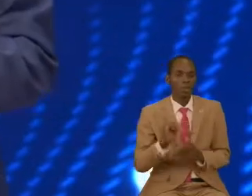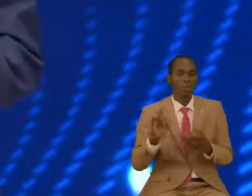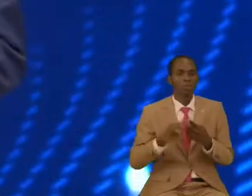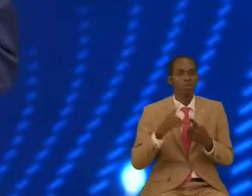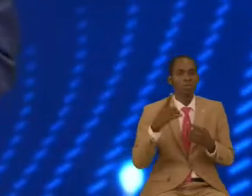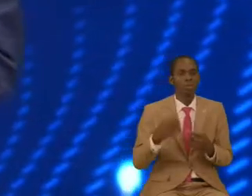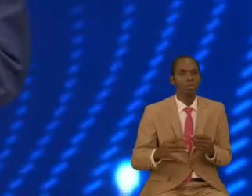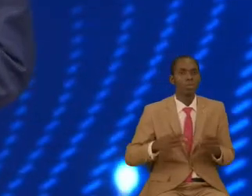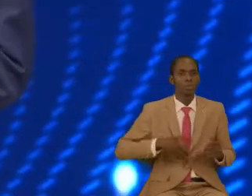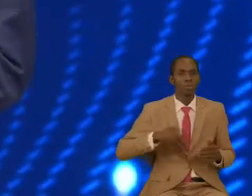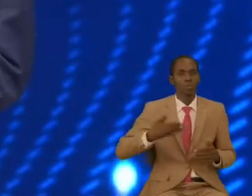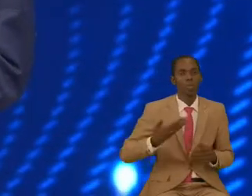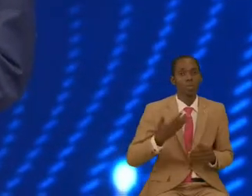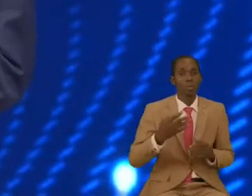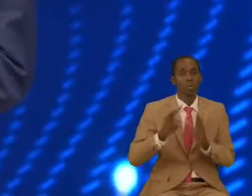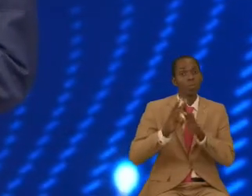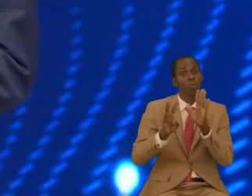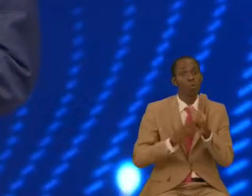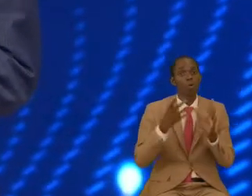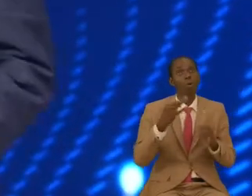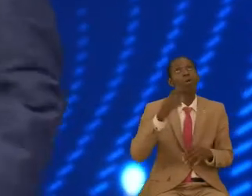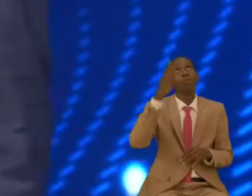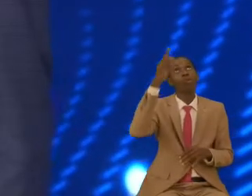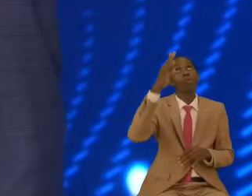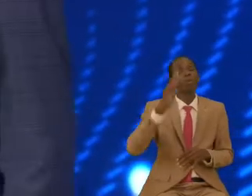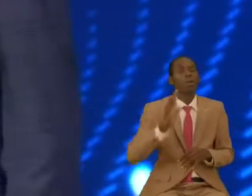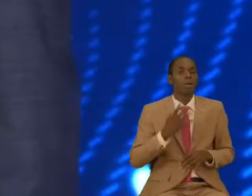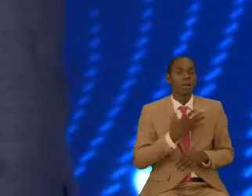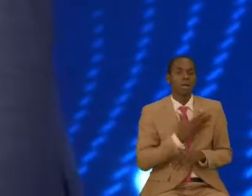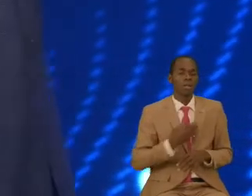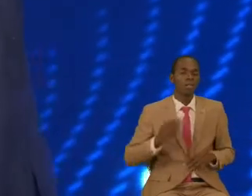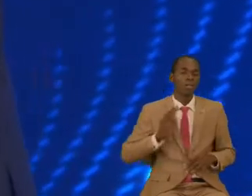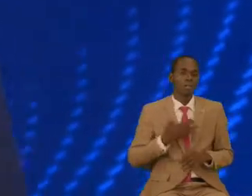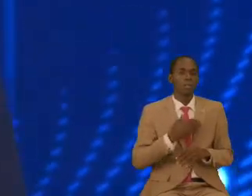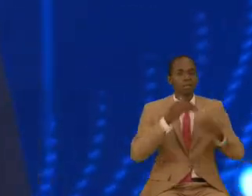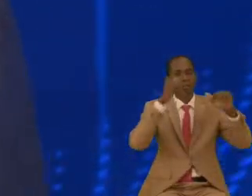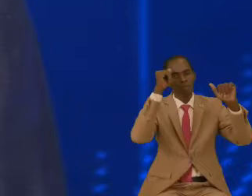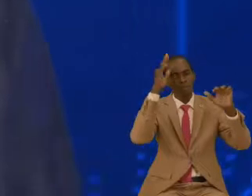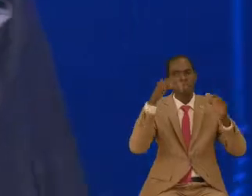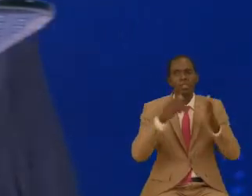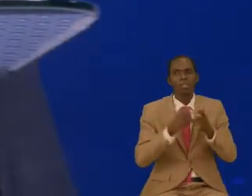God and our Father. It's by that